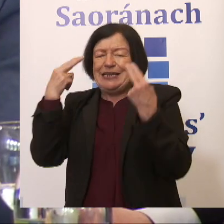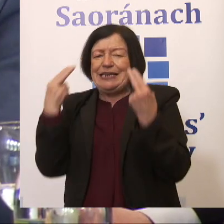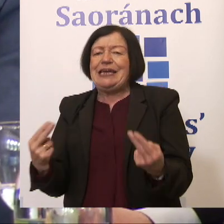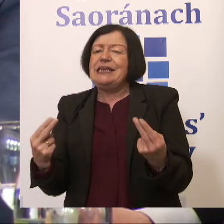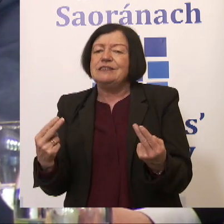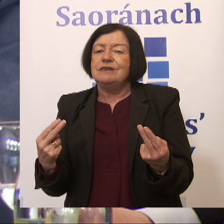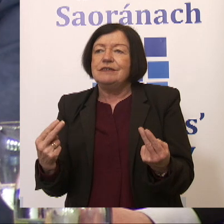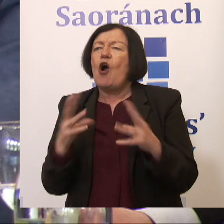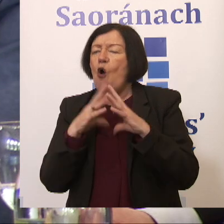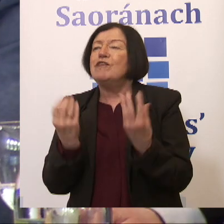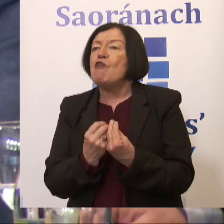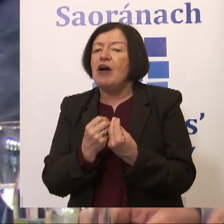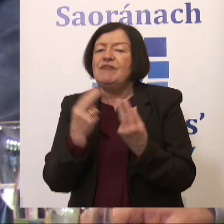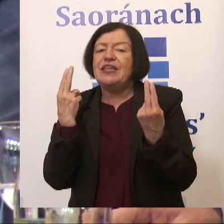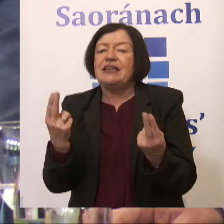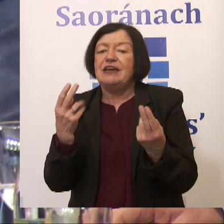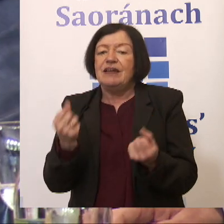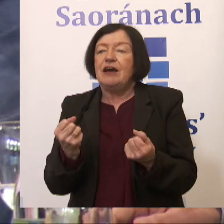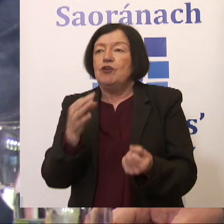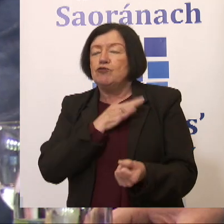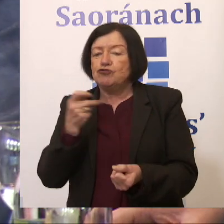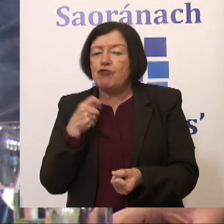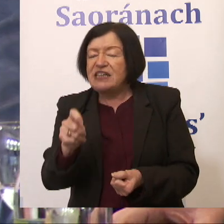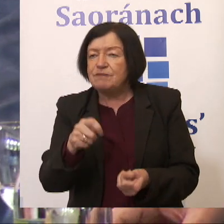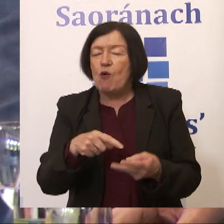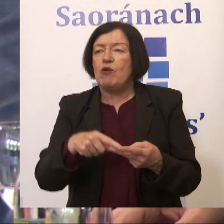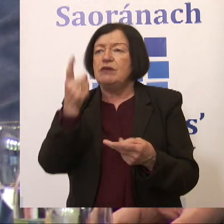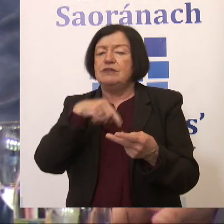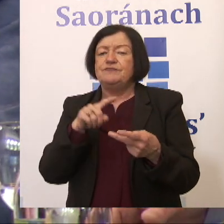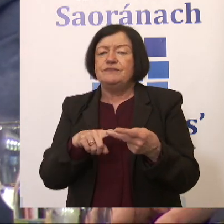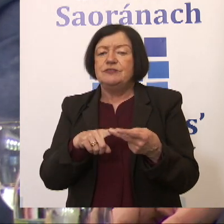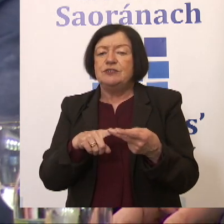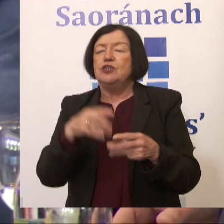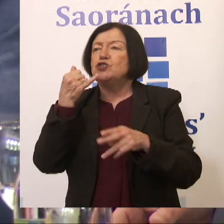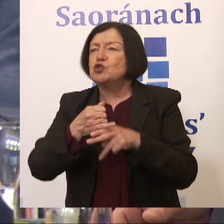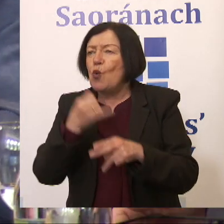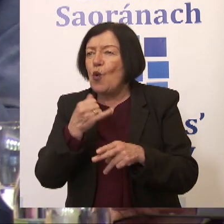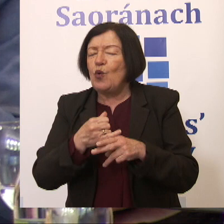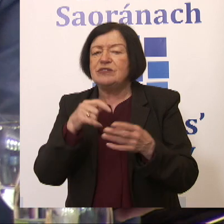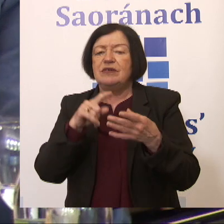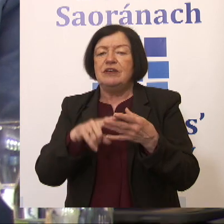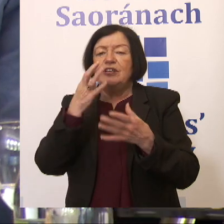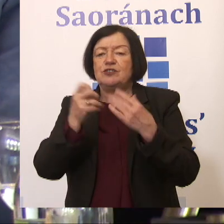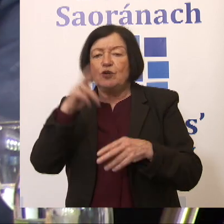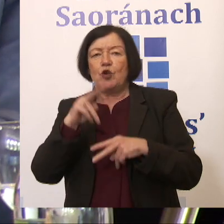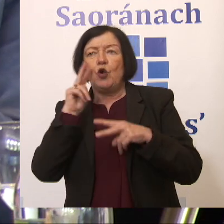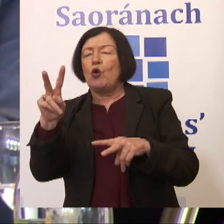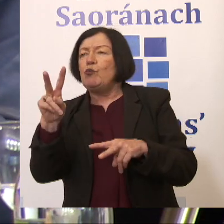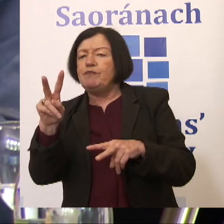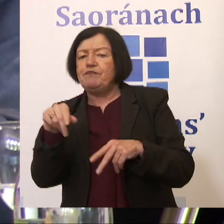scheme of things. They need to have efficient transport. They need things like schools as well, that somebody could look and see